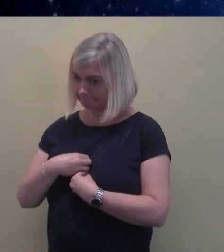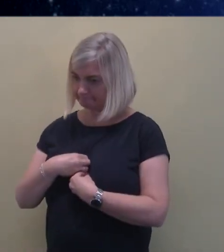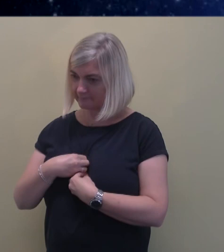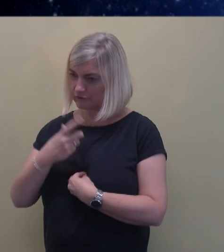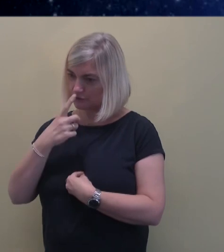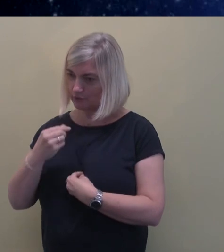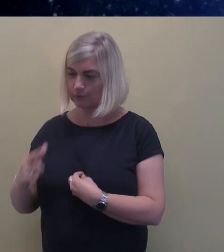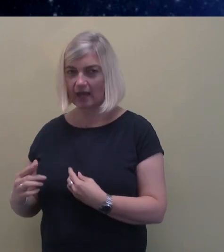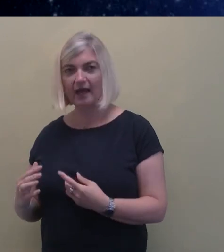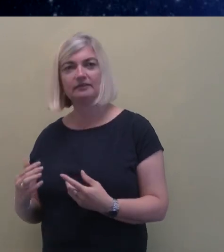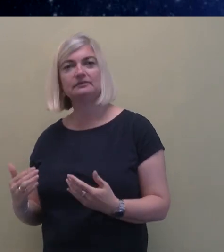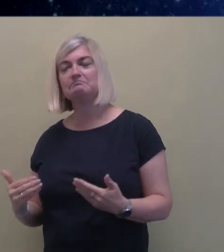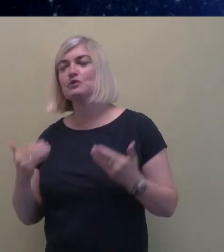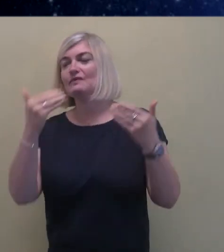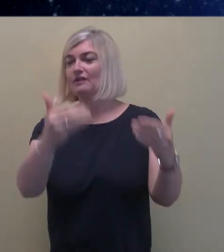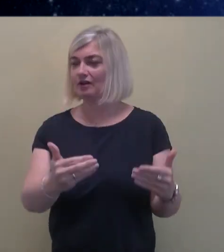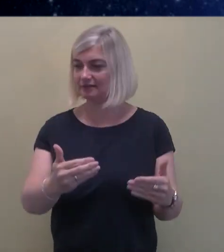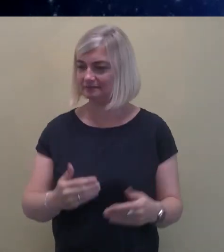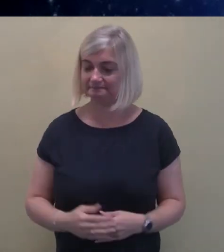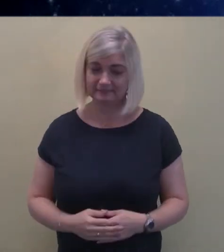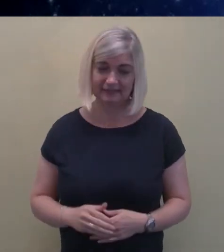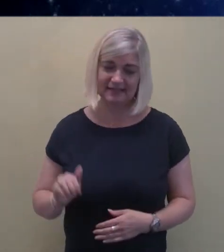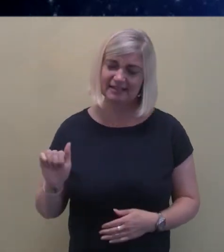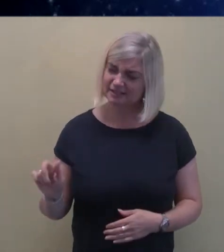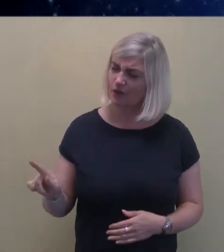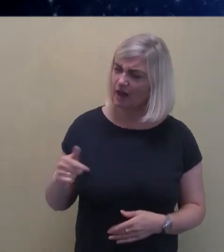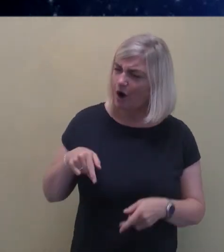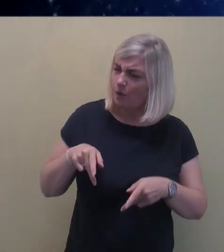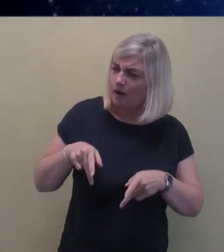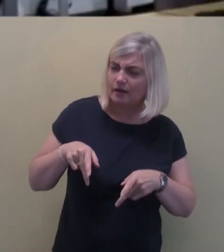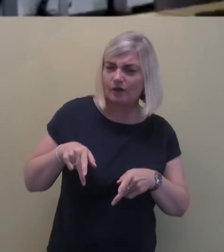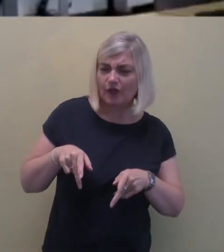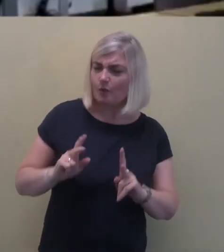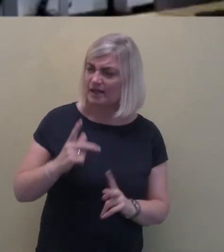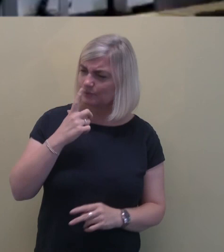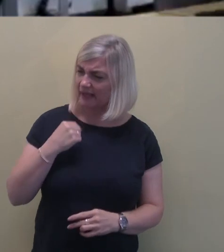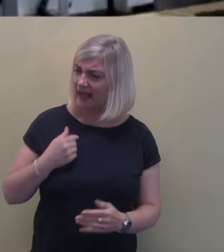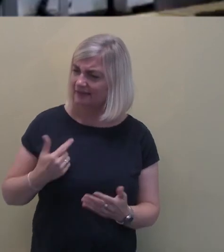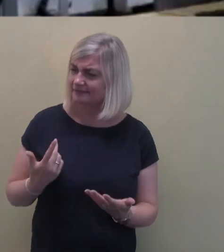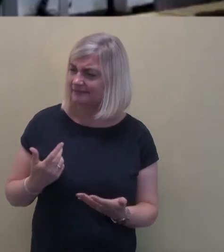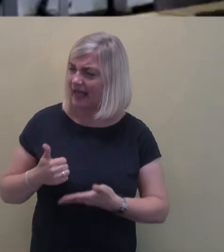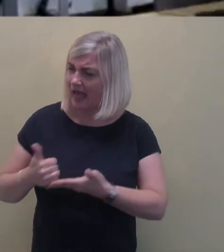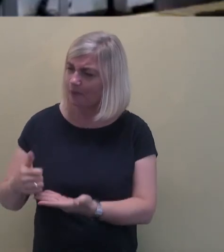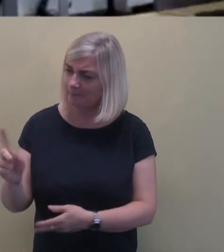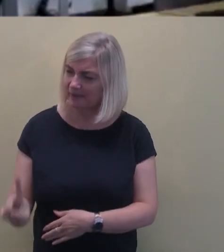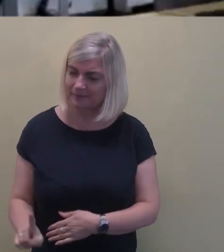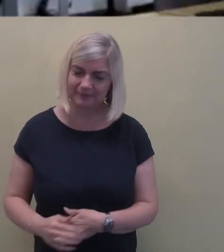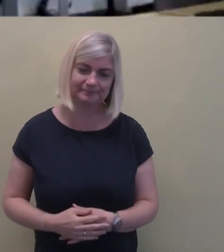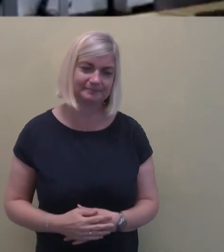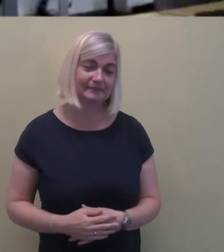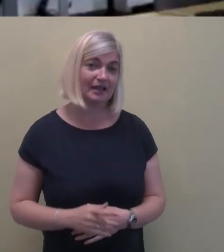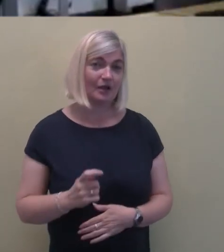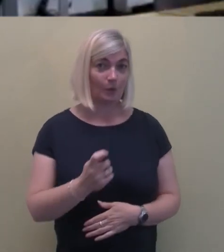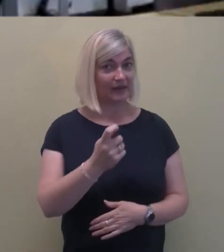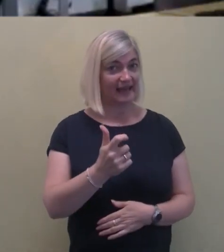also makes your English and Maths quite concrete to get that higher grade that you need to progress into. There is a way in, isn't there? There is always a way in,